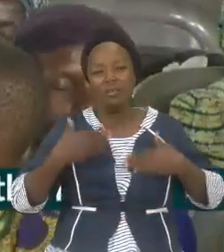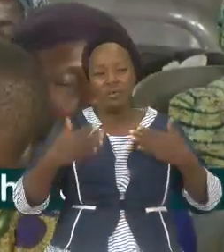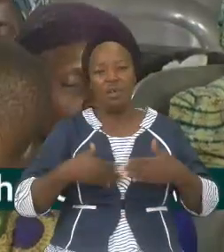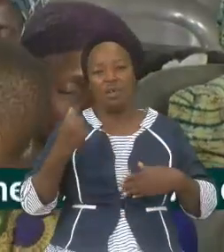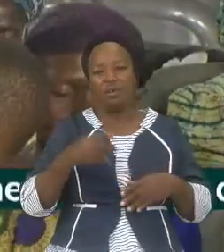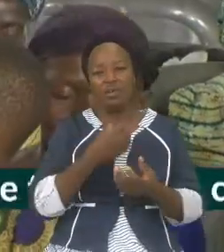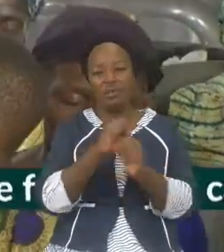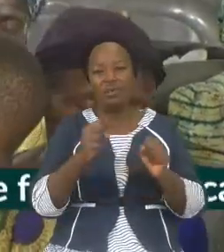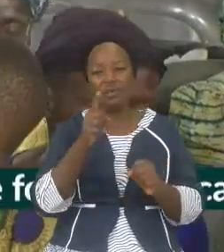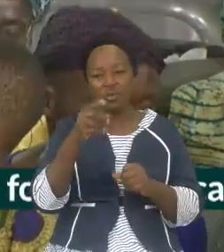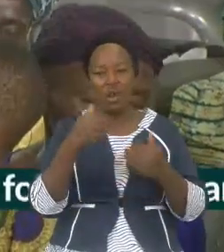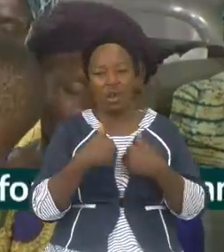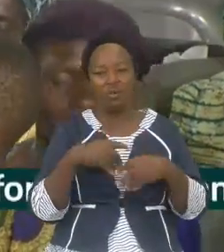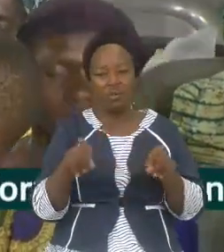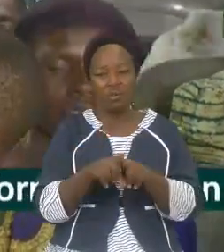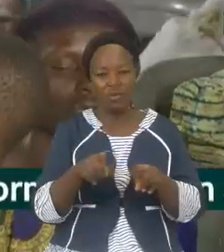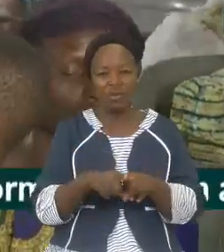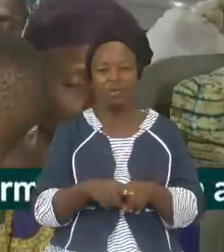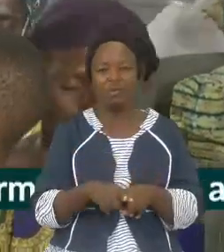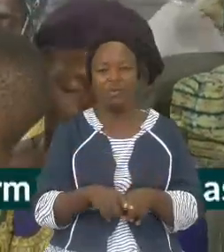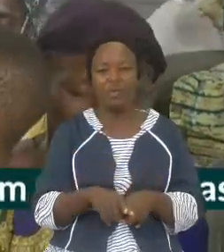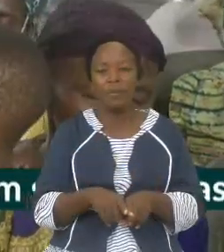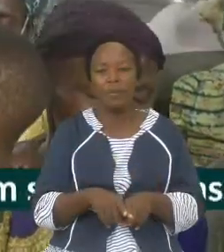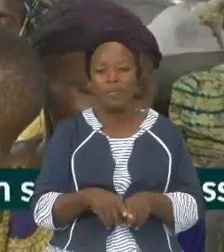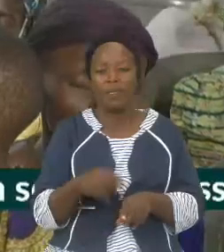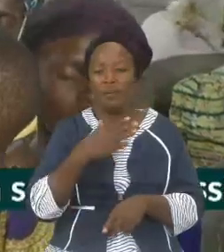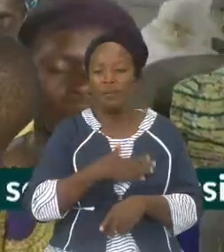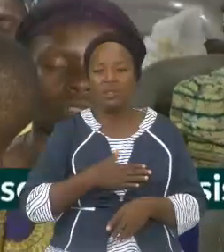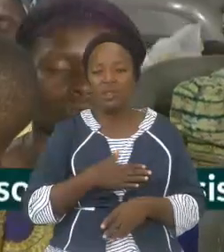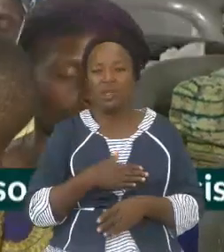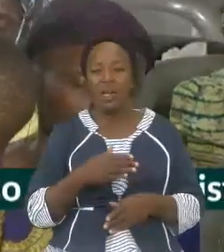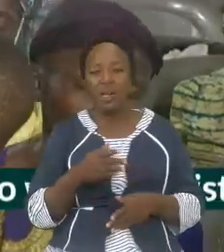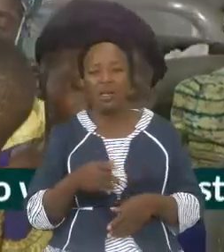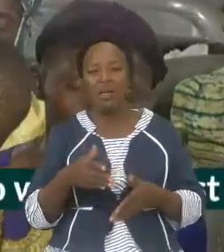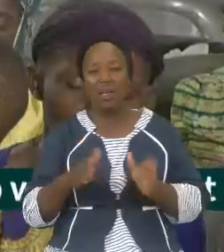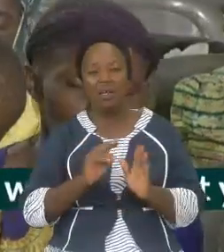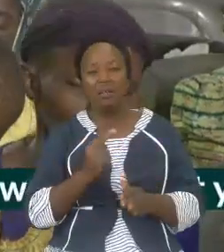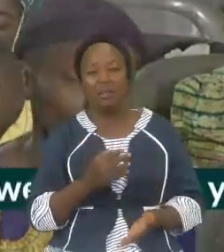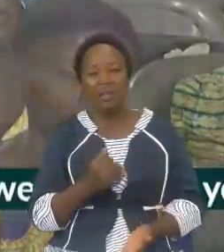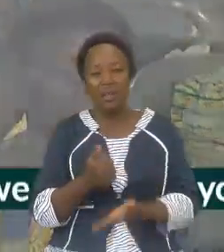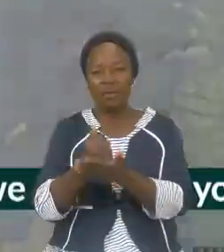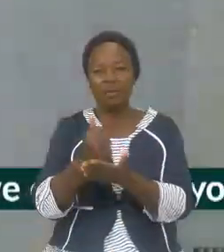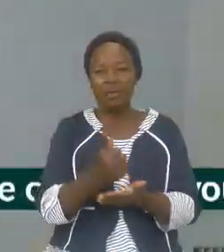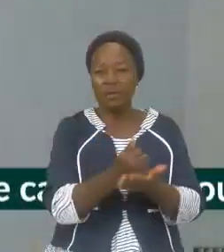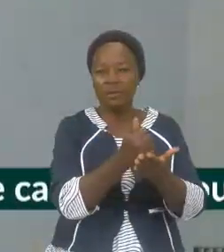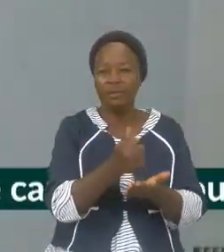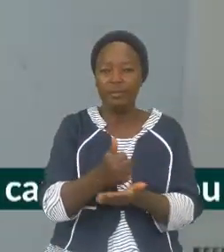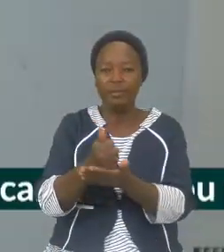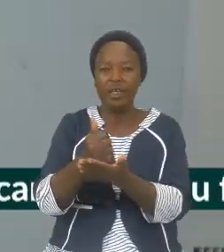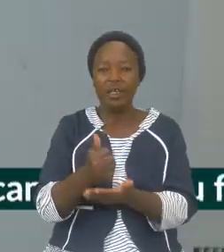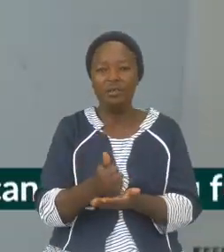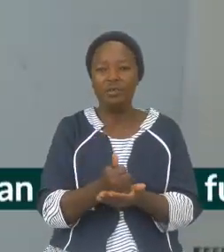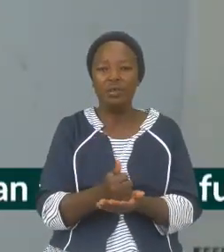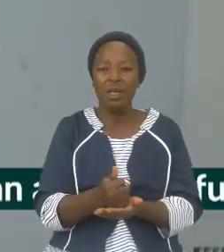Counselors, please let's move around to the far back, to the right.